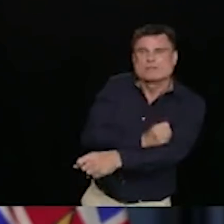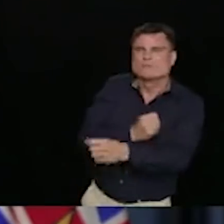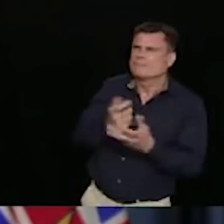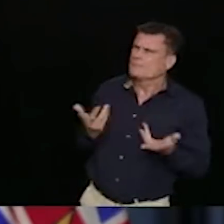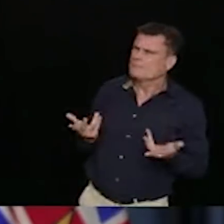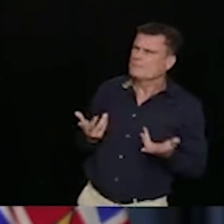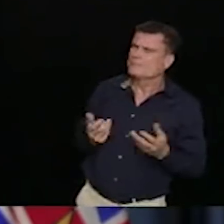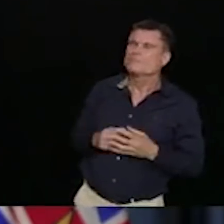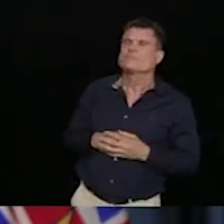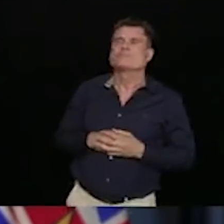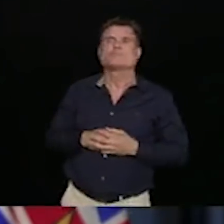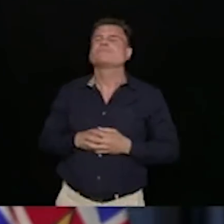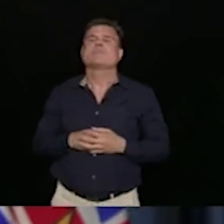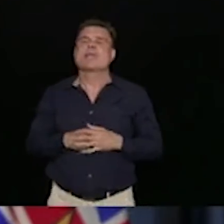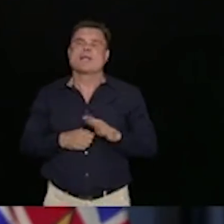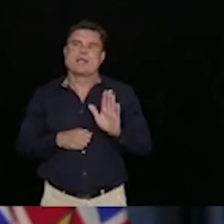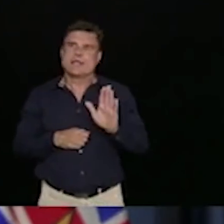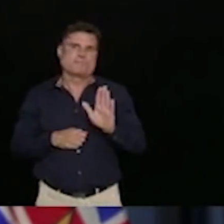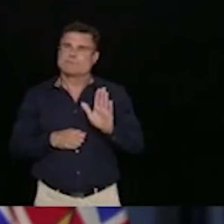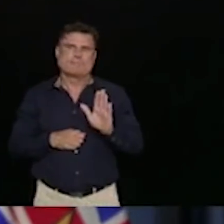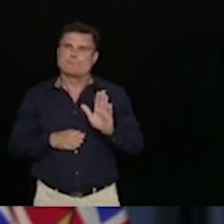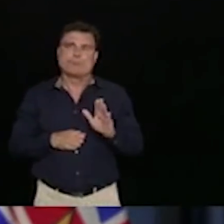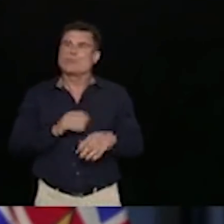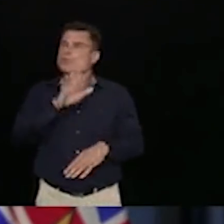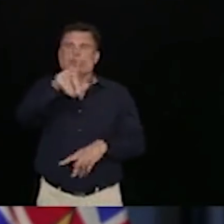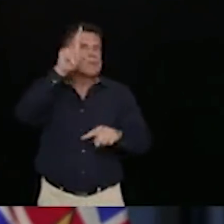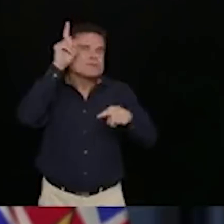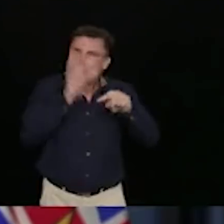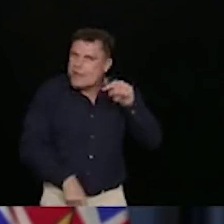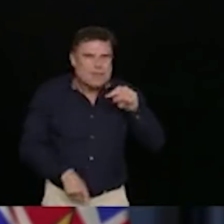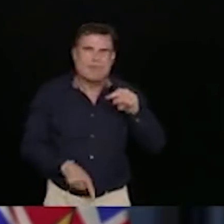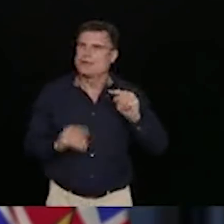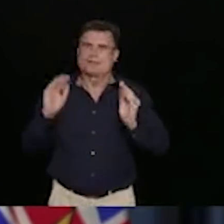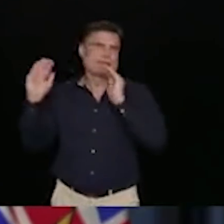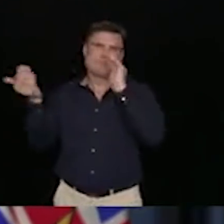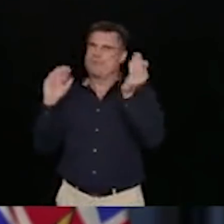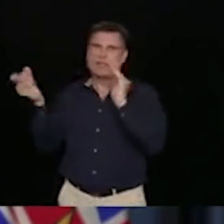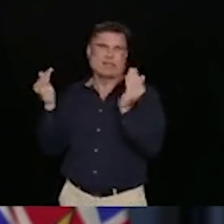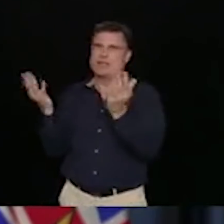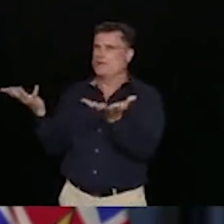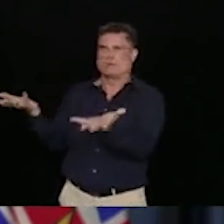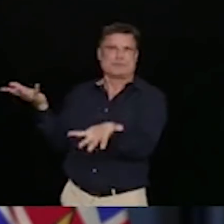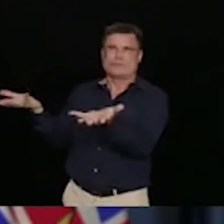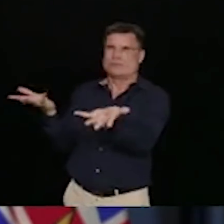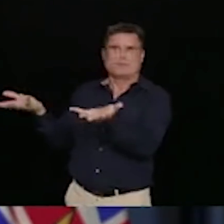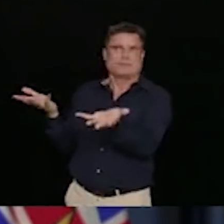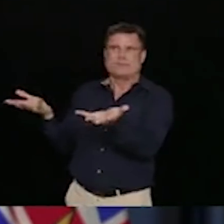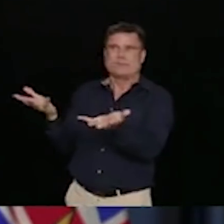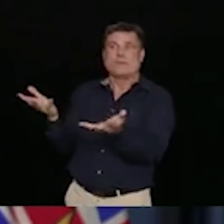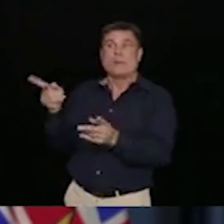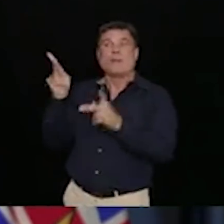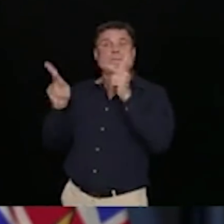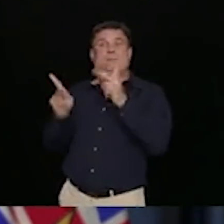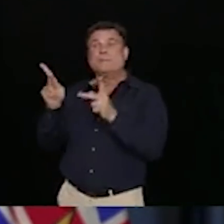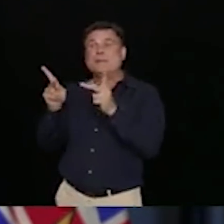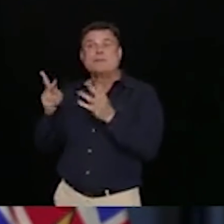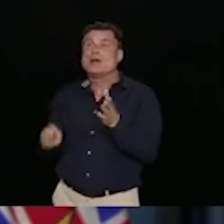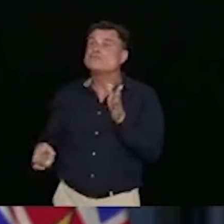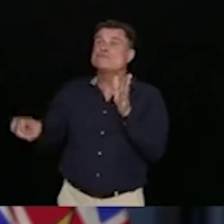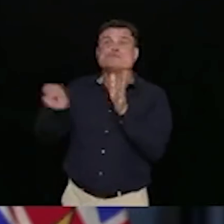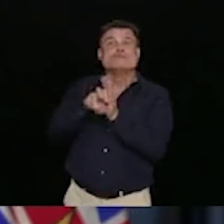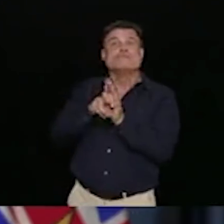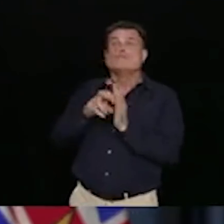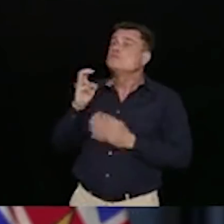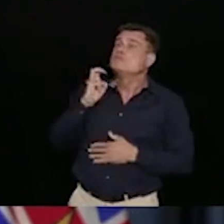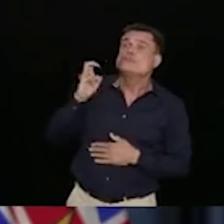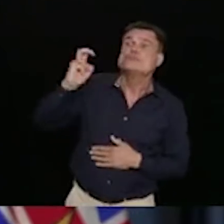compare the no one getting on public transit to an opioid crisis. No one was getting on public transit because they were fearful